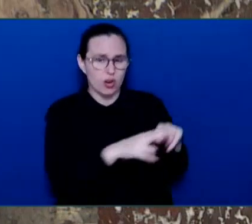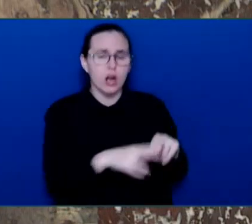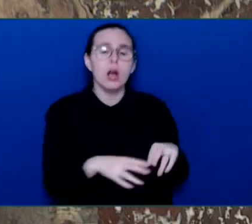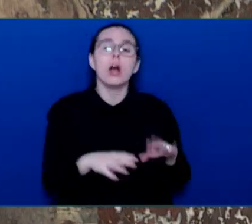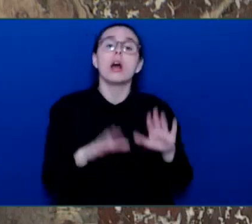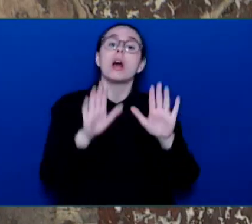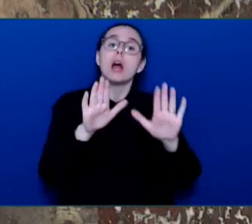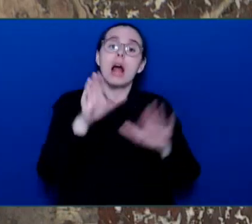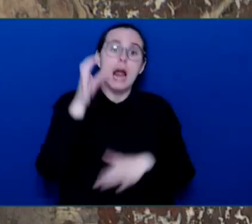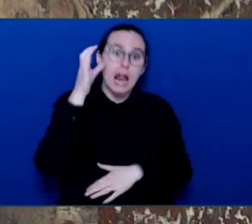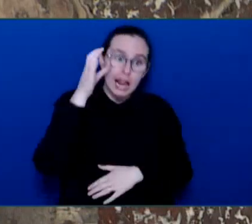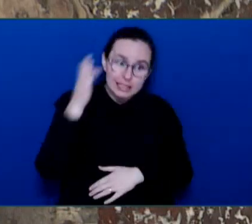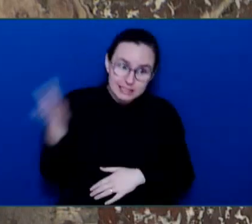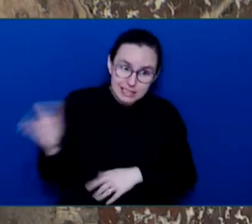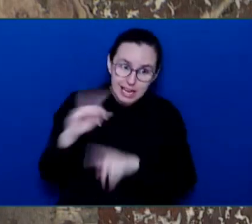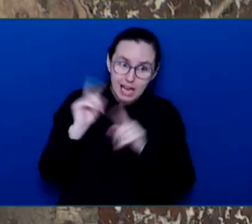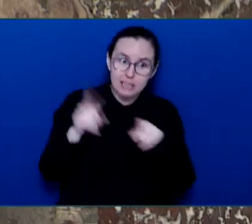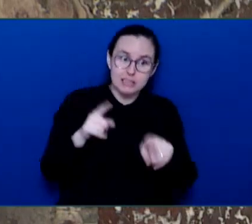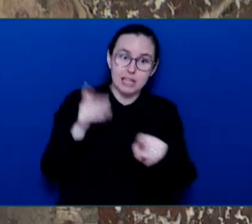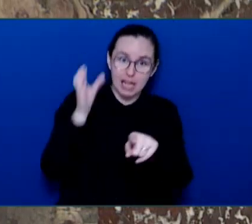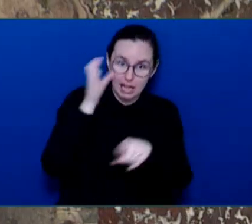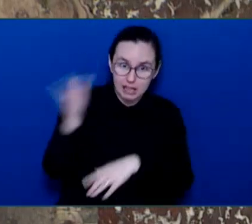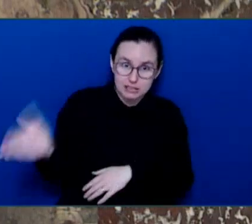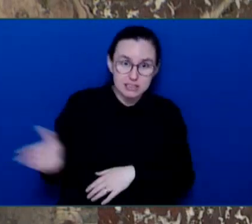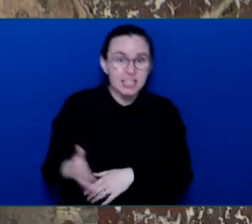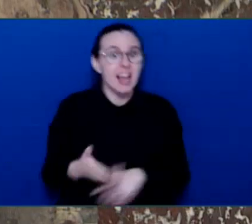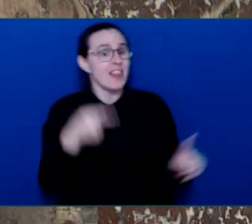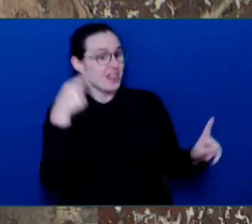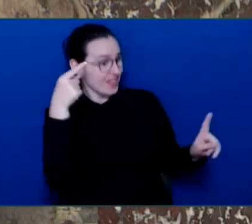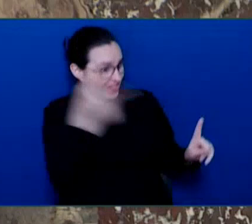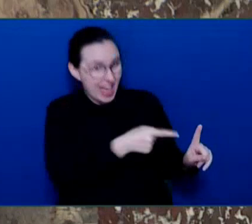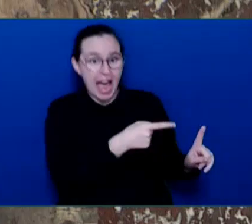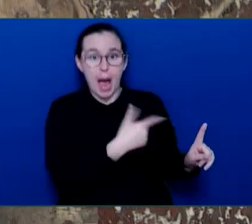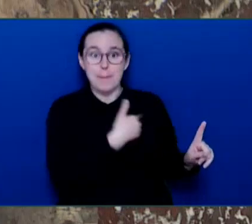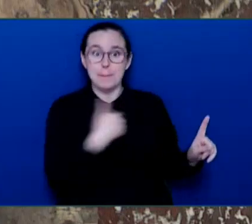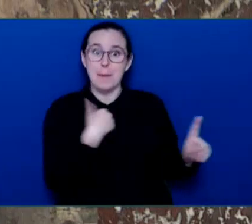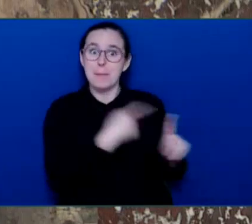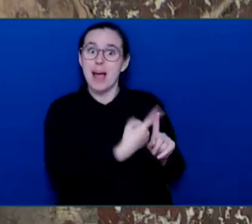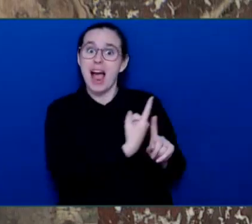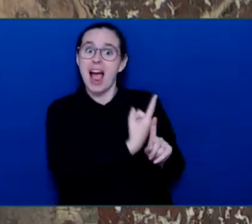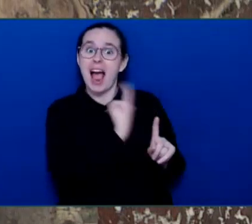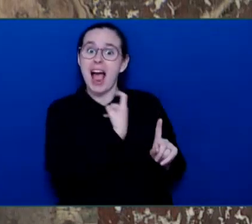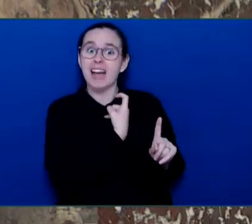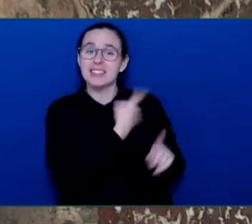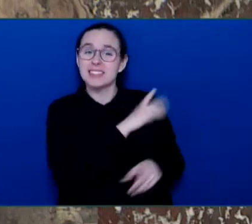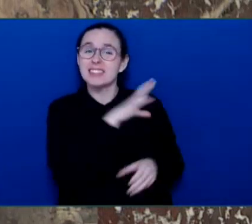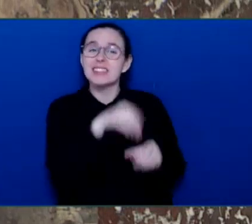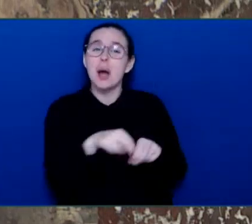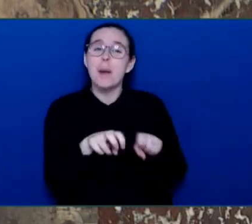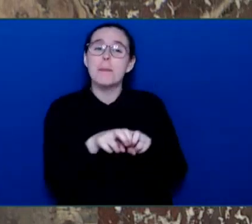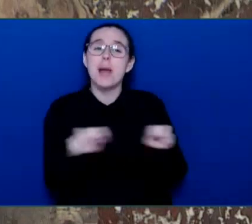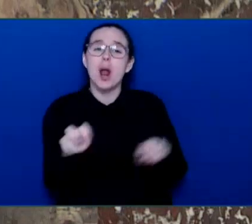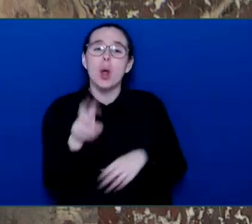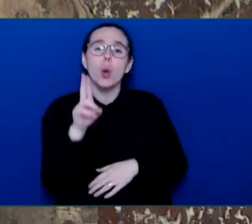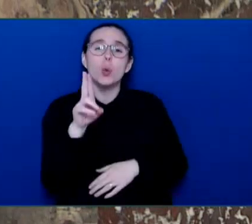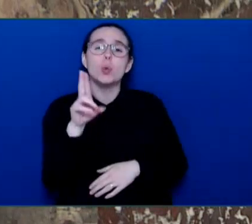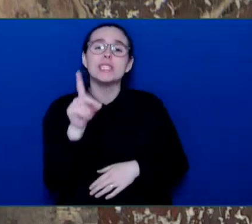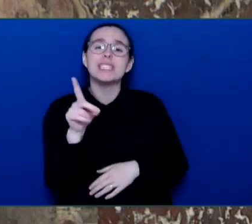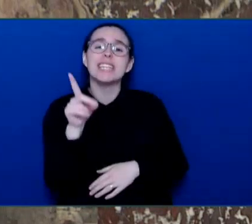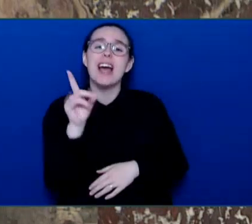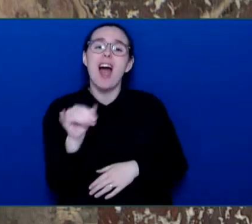That very member was on a UDI panel where she said that the secret sauce